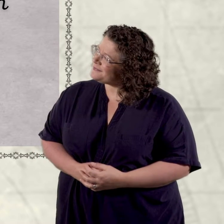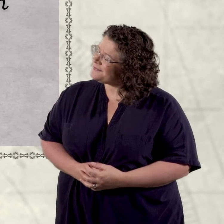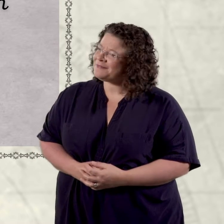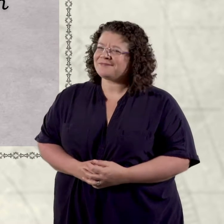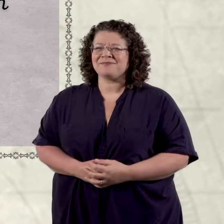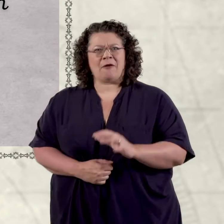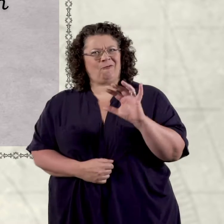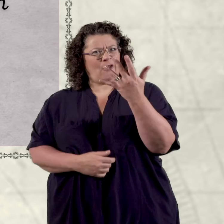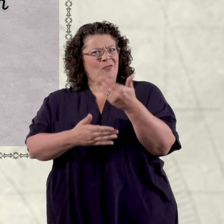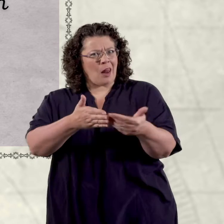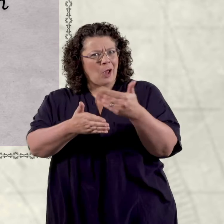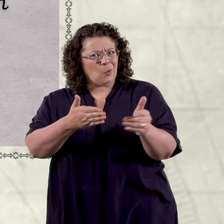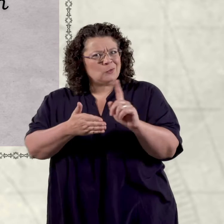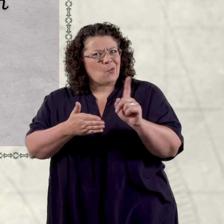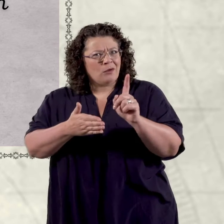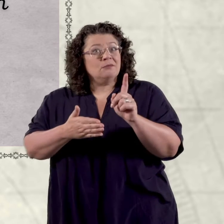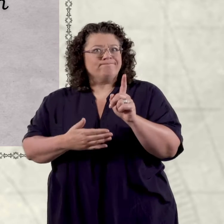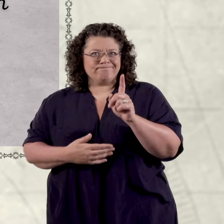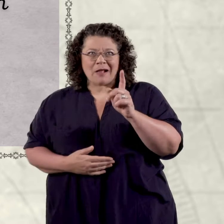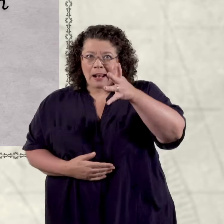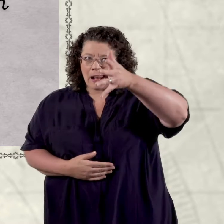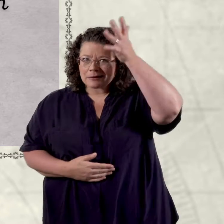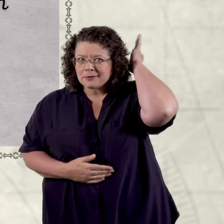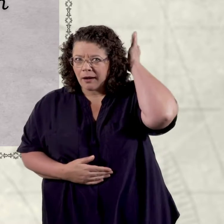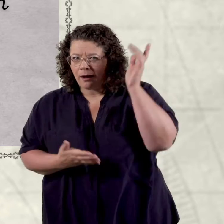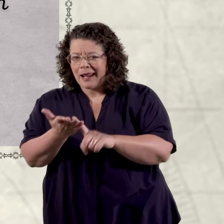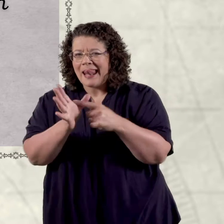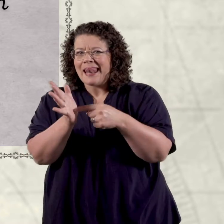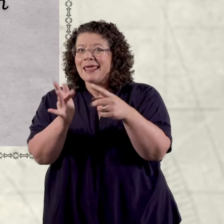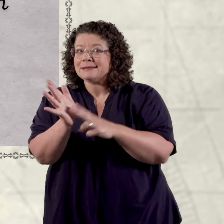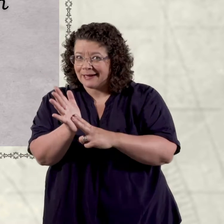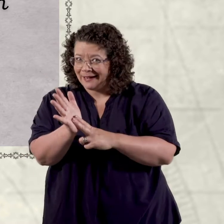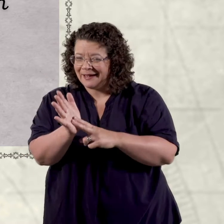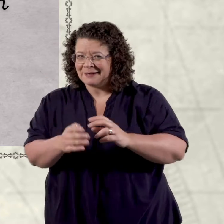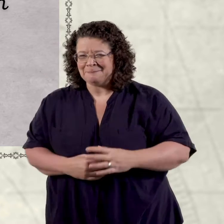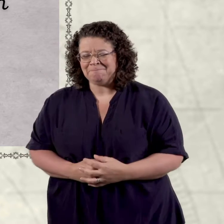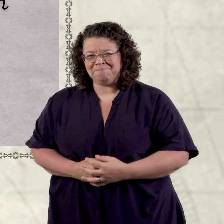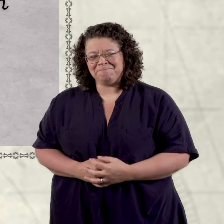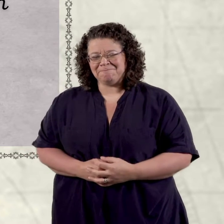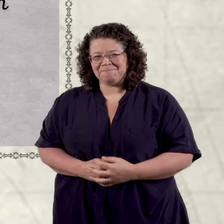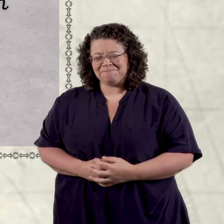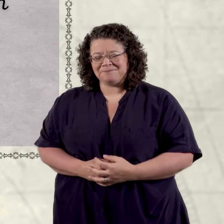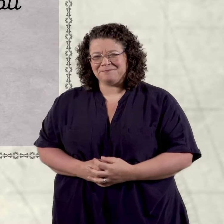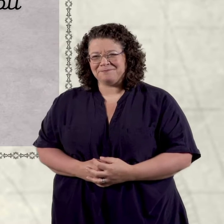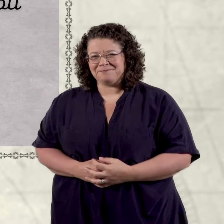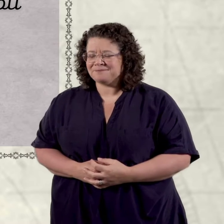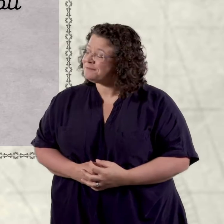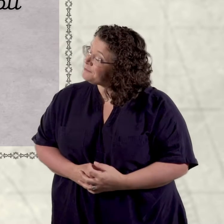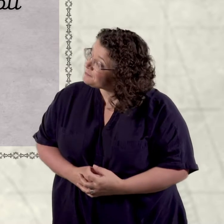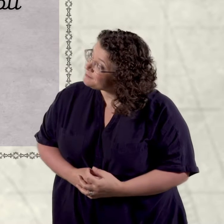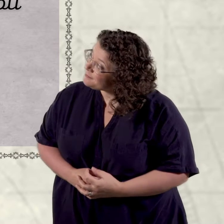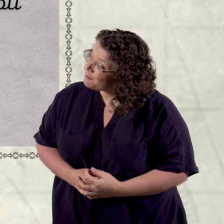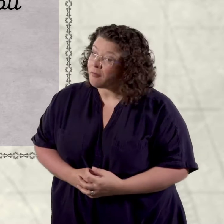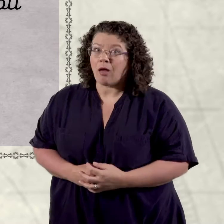est nomen meum Williamus Morganus. Latin. To